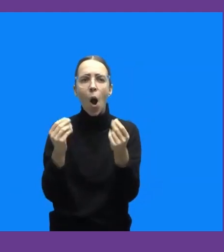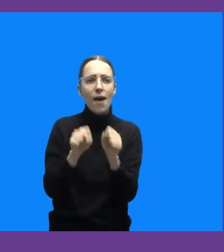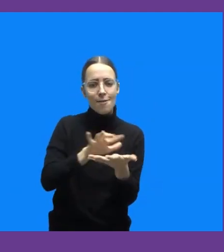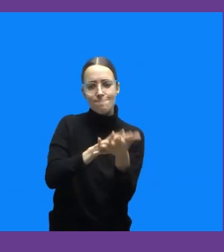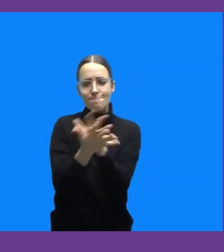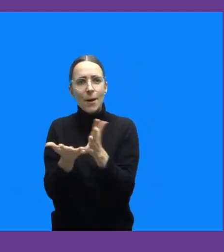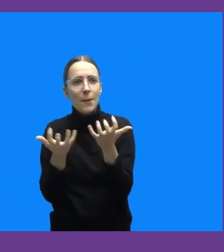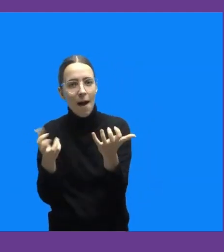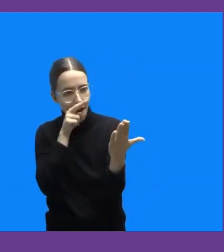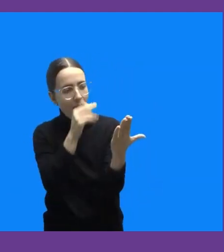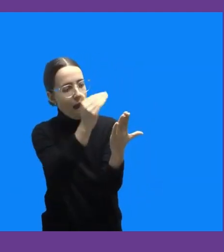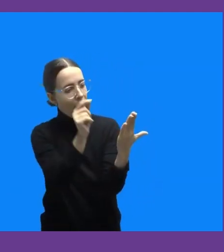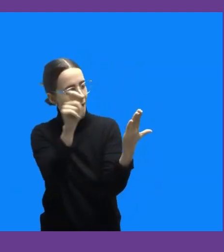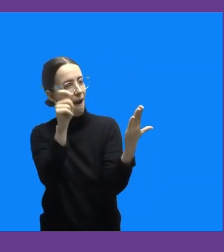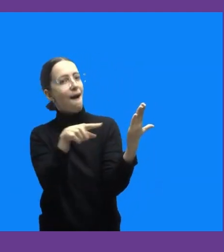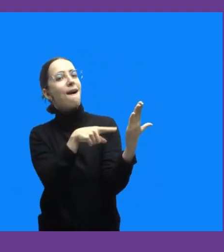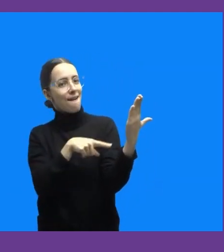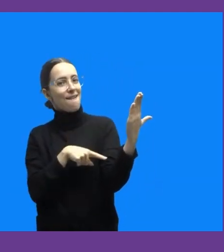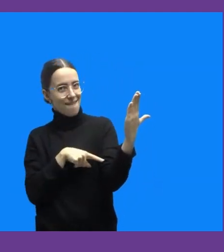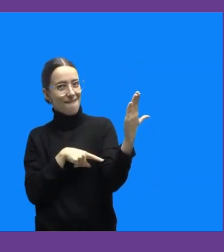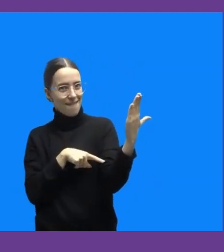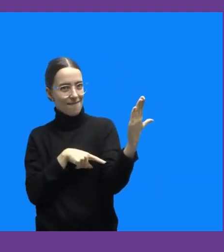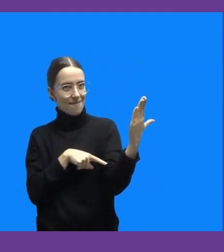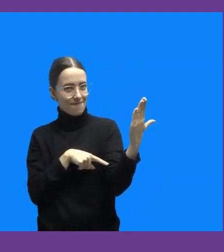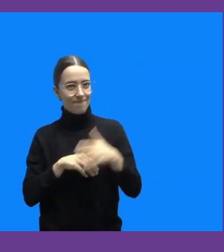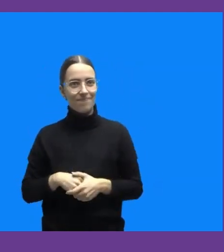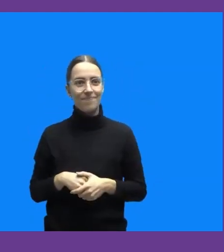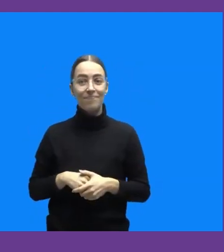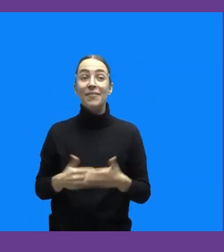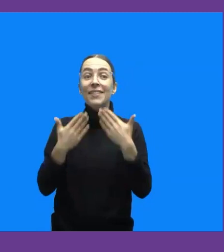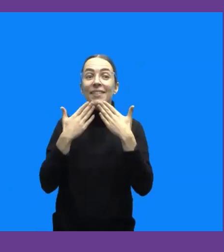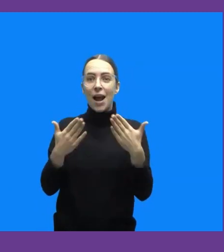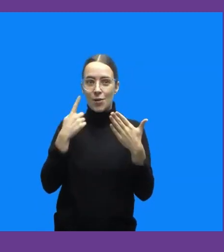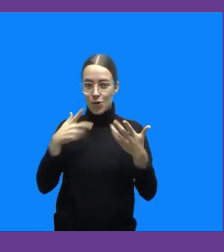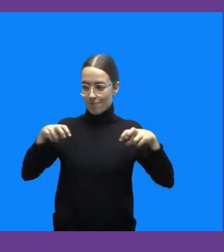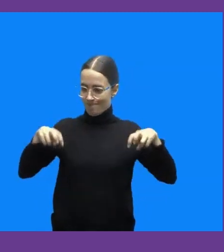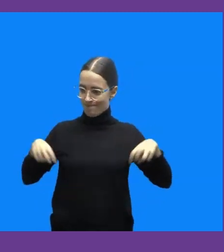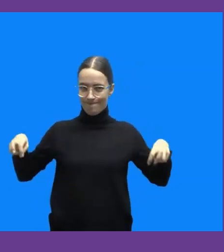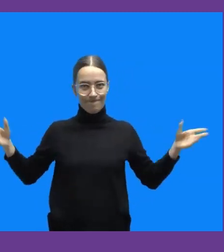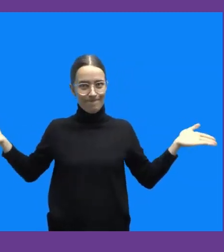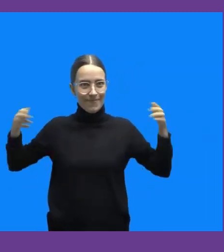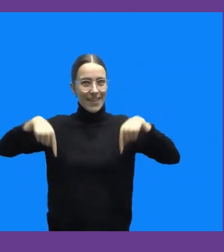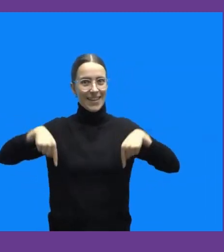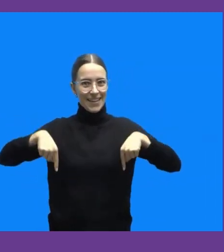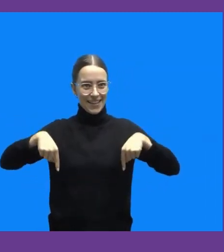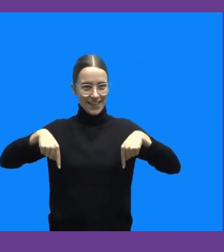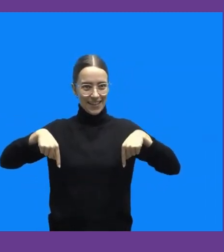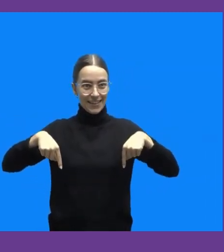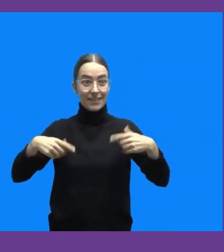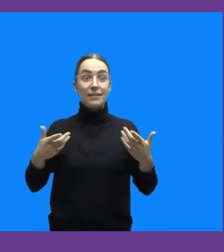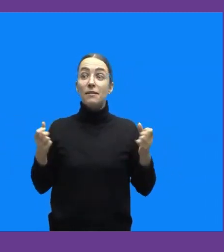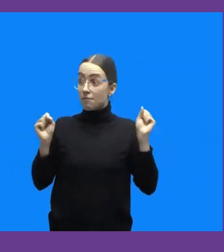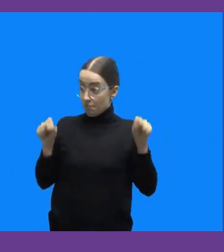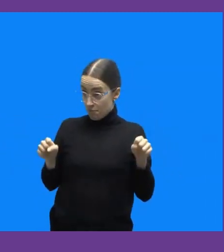here. And I think that I would like to start with Alice, if that's okay. And so, Alice,